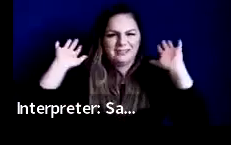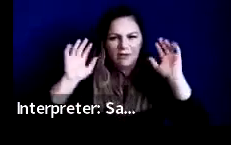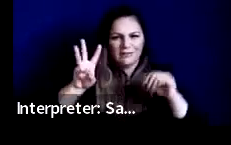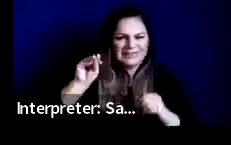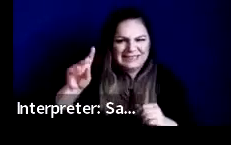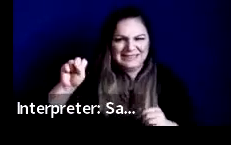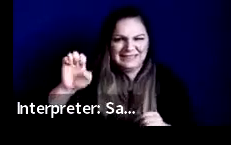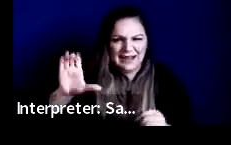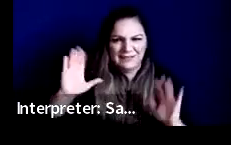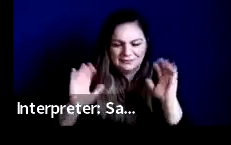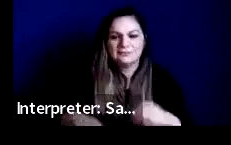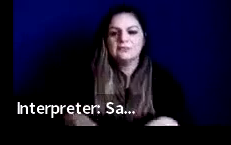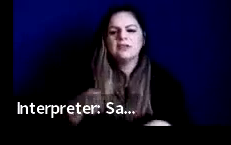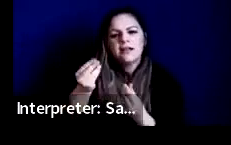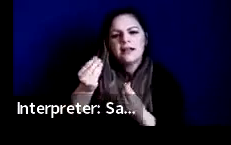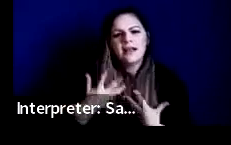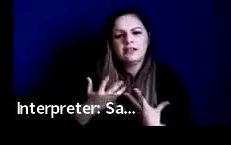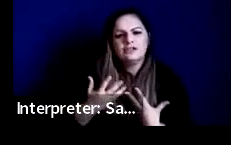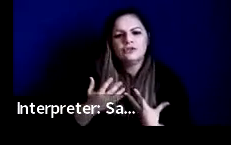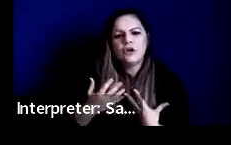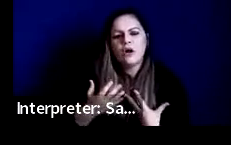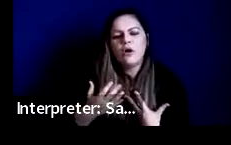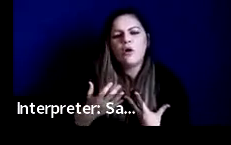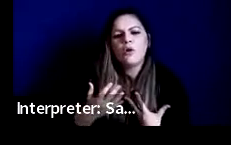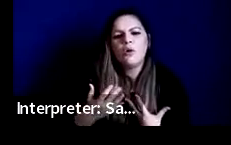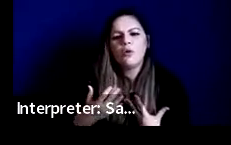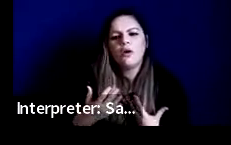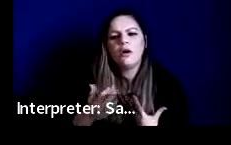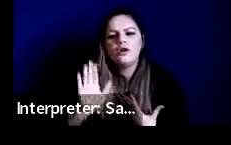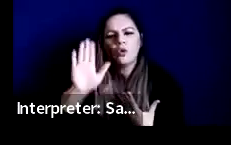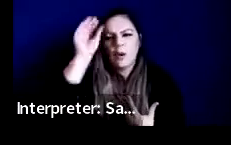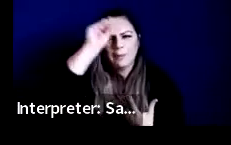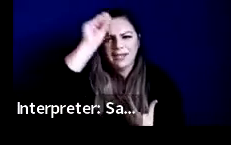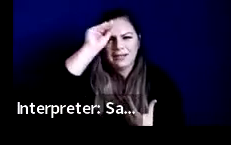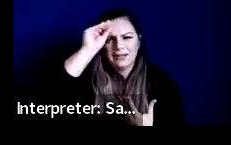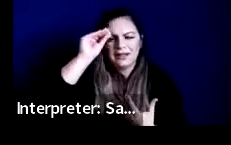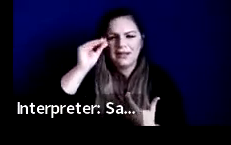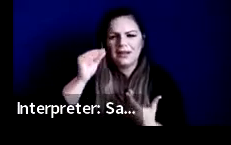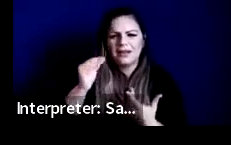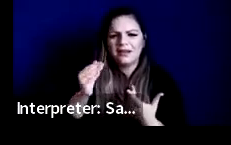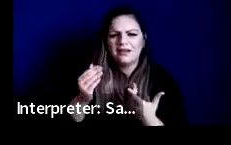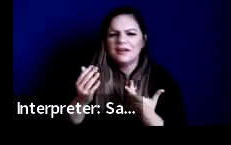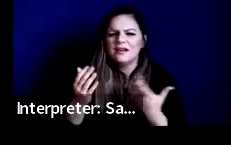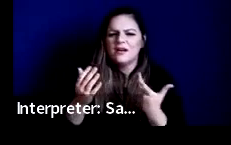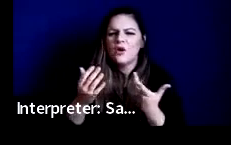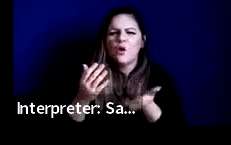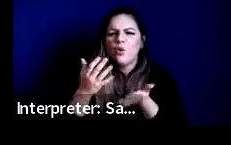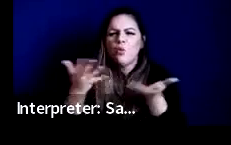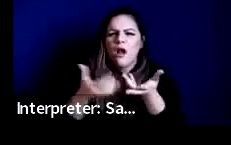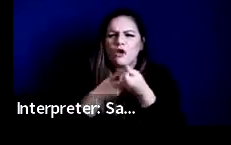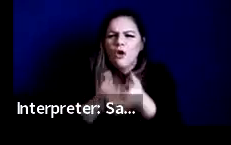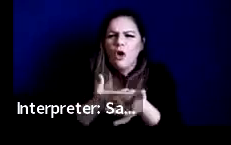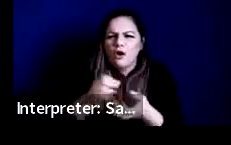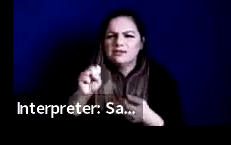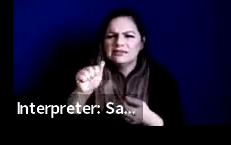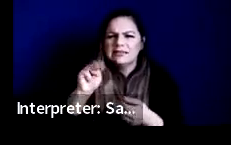you think might contribute to Sam's opioid use disorder and his ability to get the help that he needs.